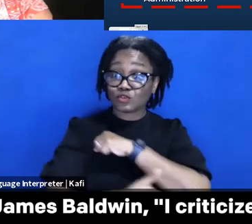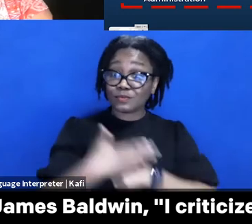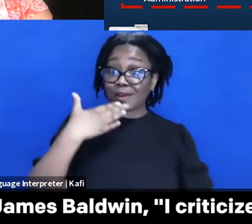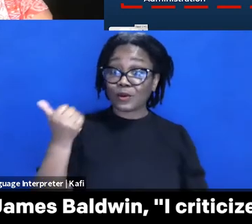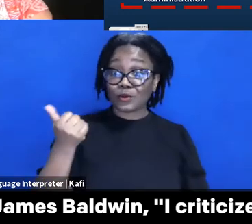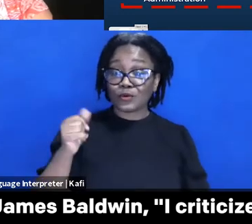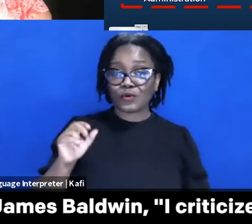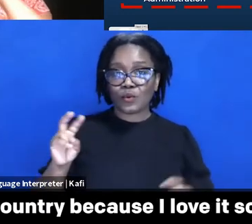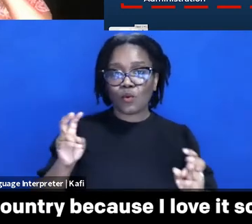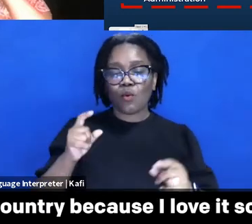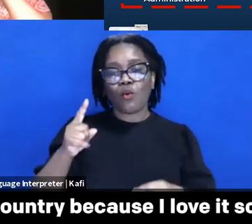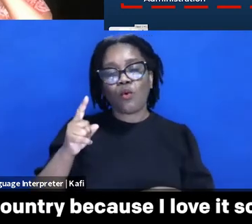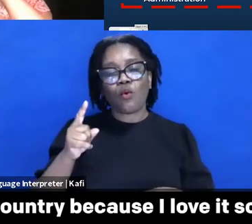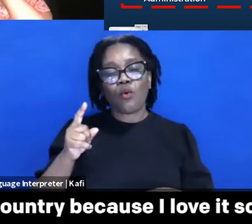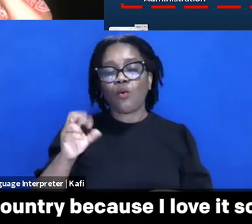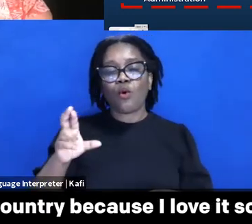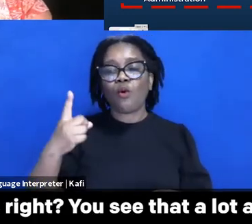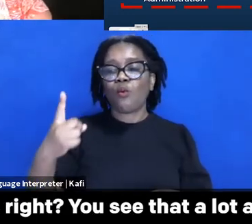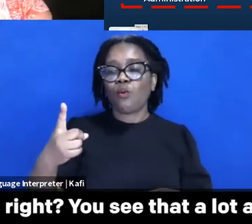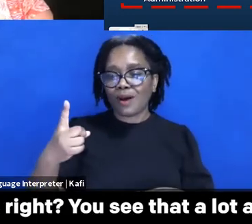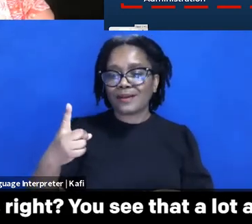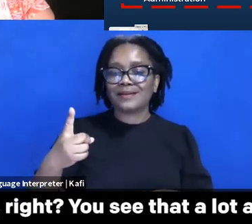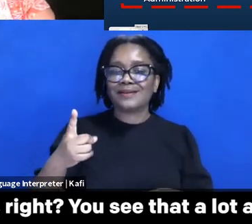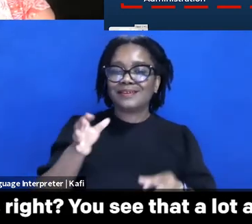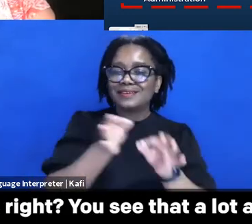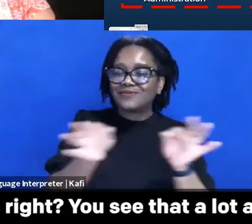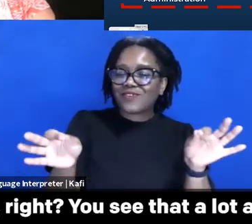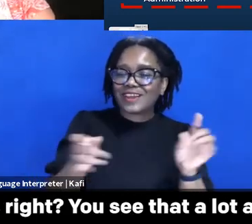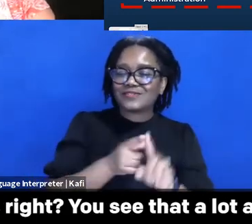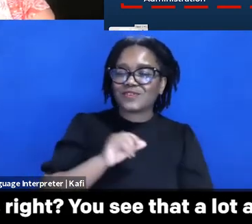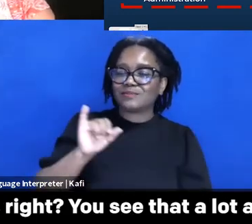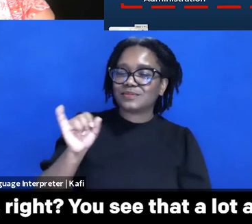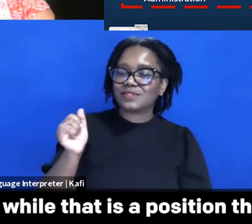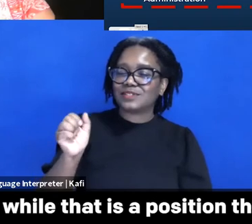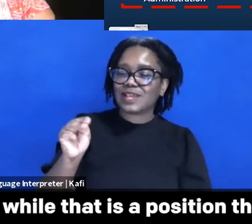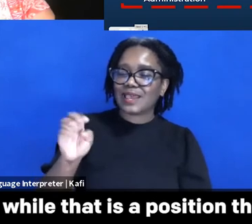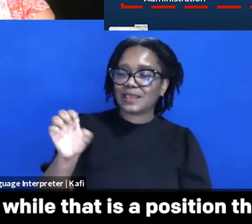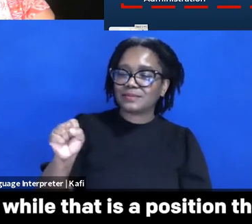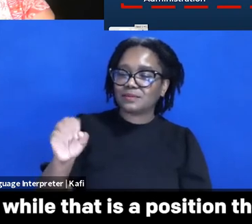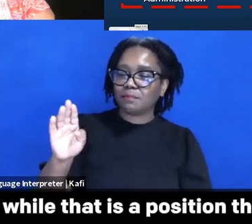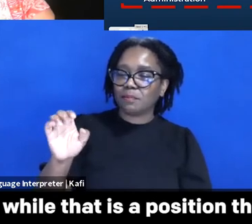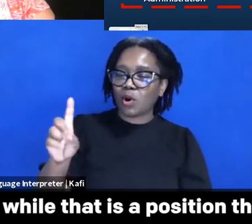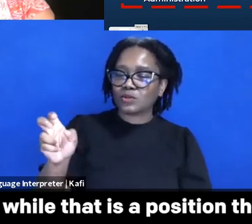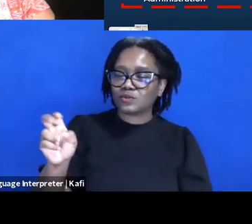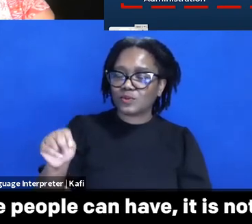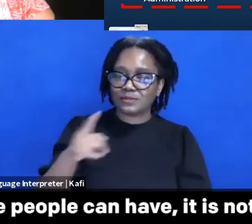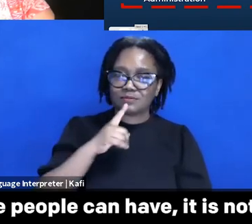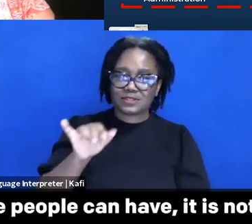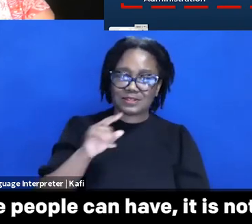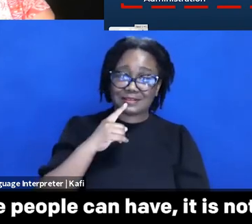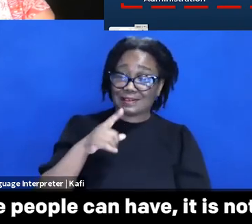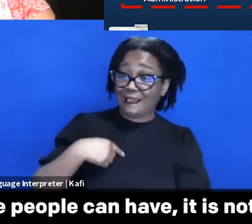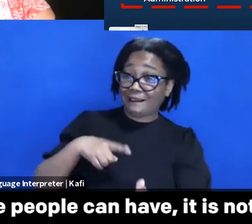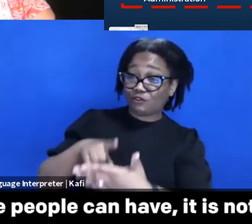James Baldwin, I criticize the country because I love it so much, right? We see that a lot. And again, while that is a position that some people